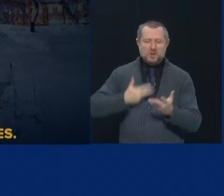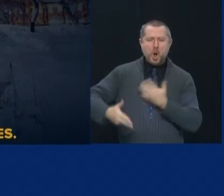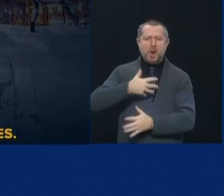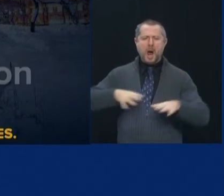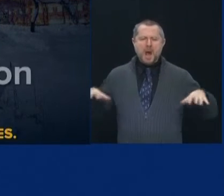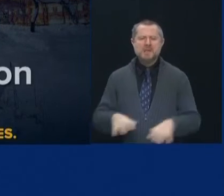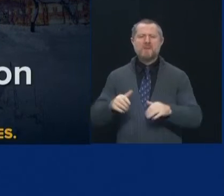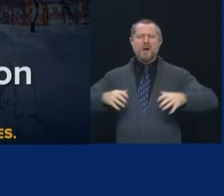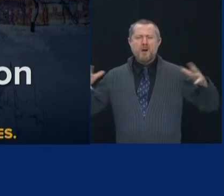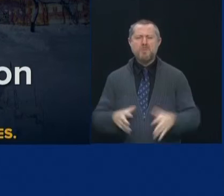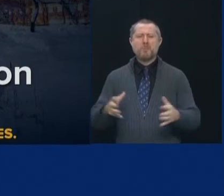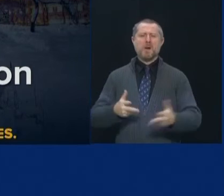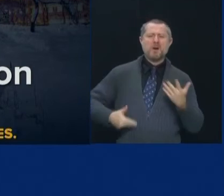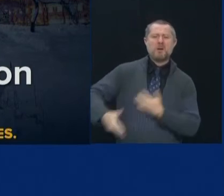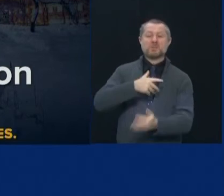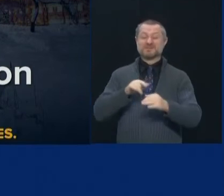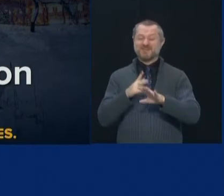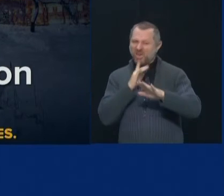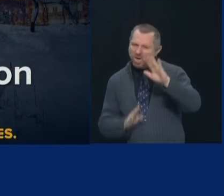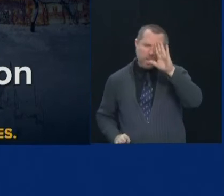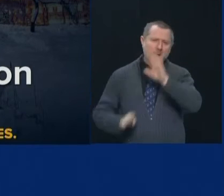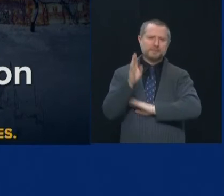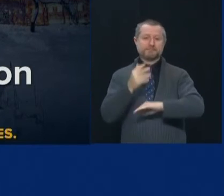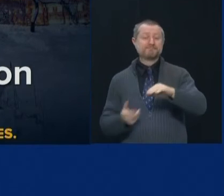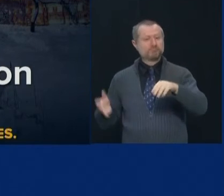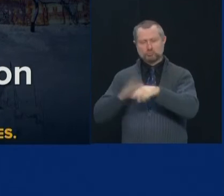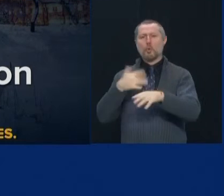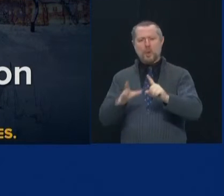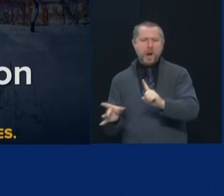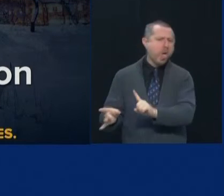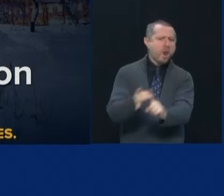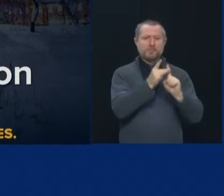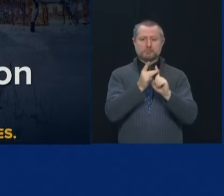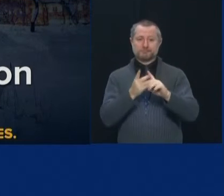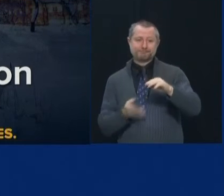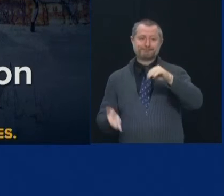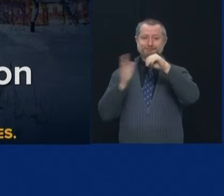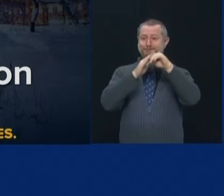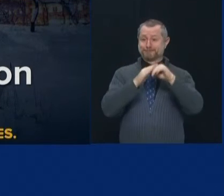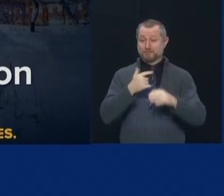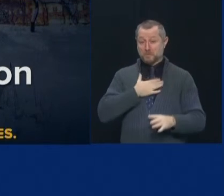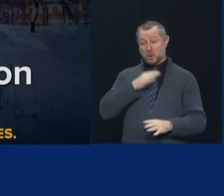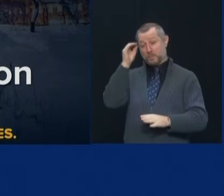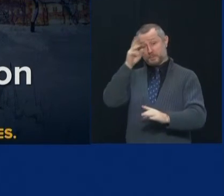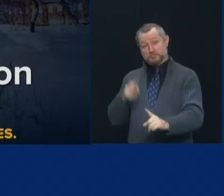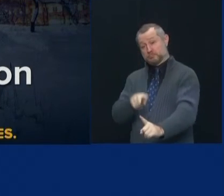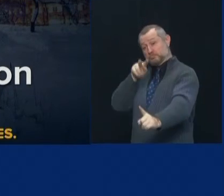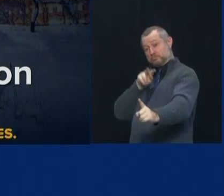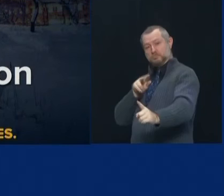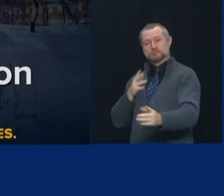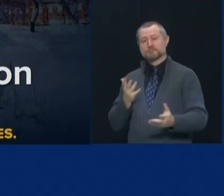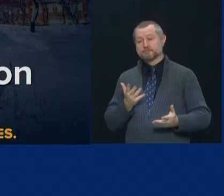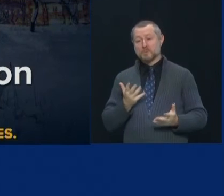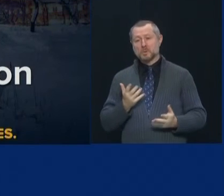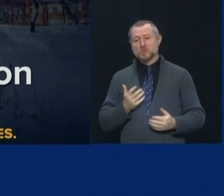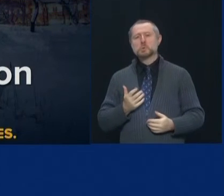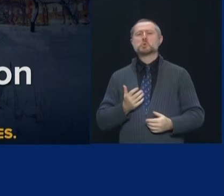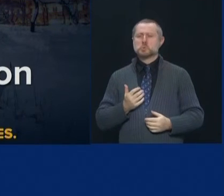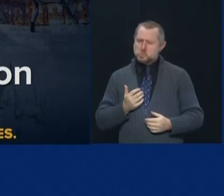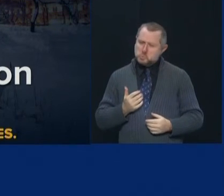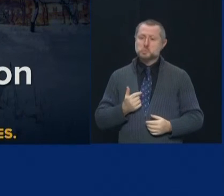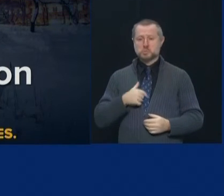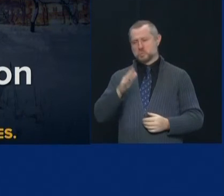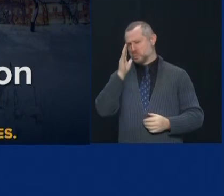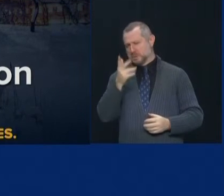the infection rate. My opinion, personal opinion, is that you're going to see the